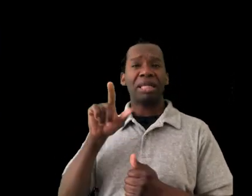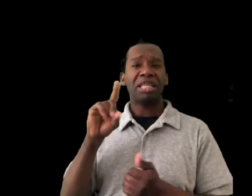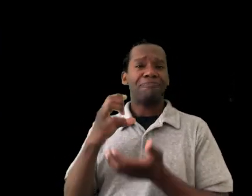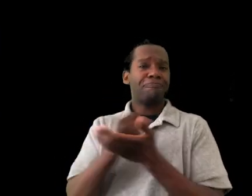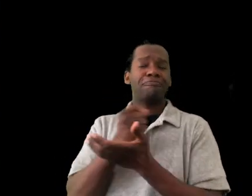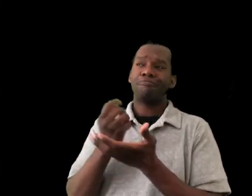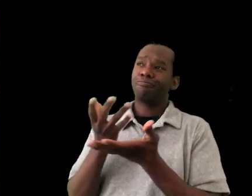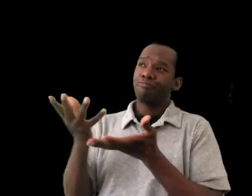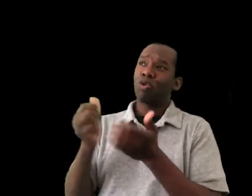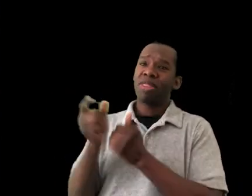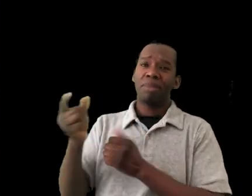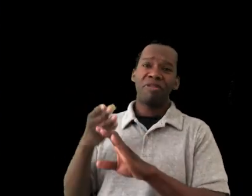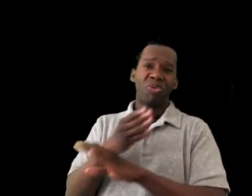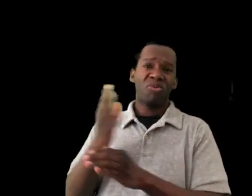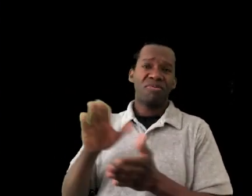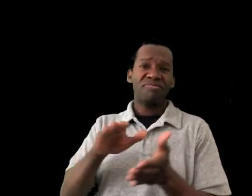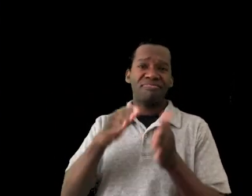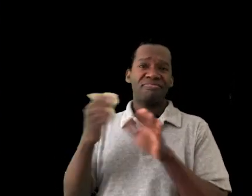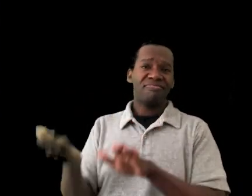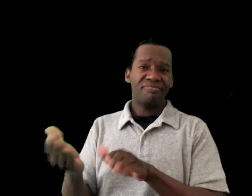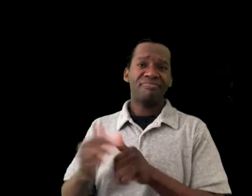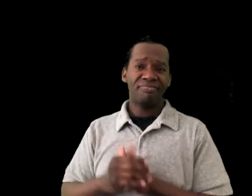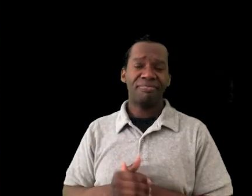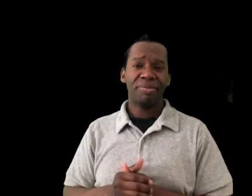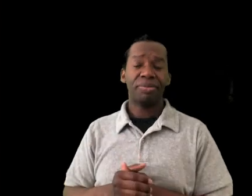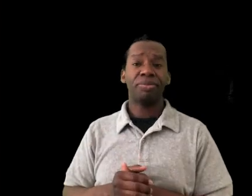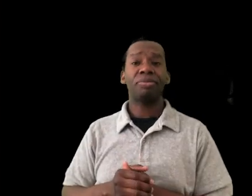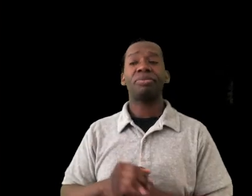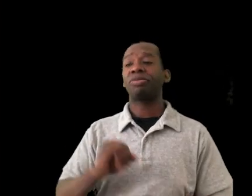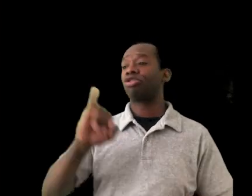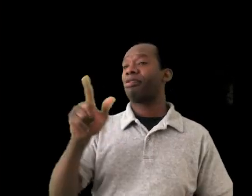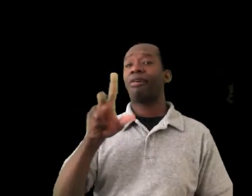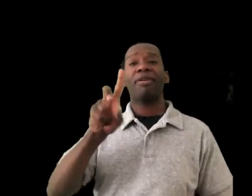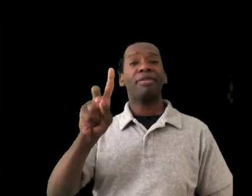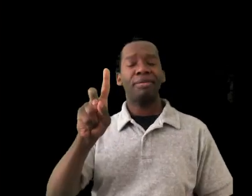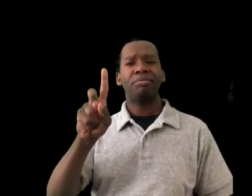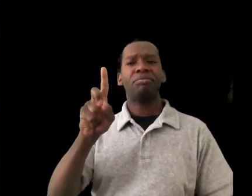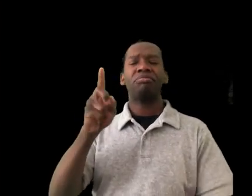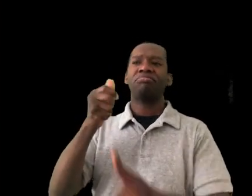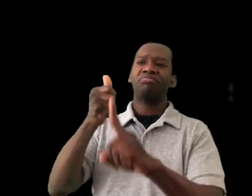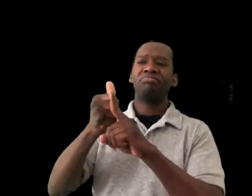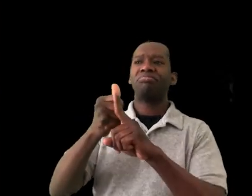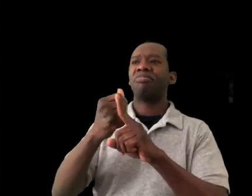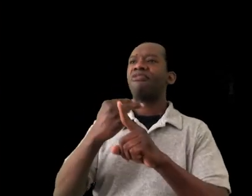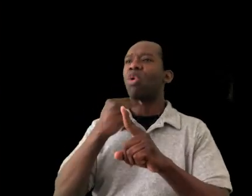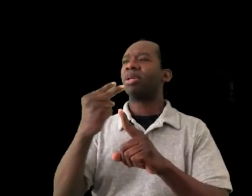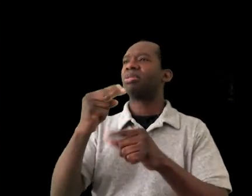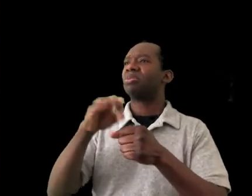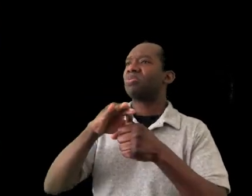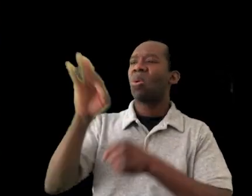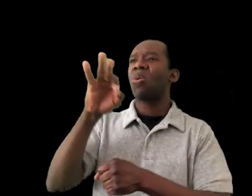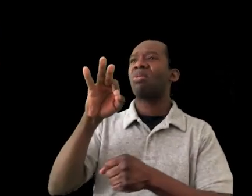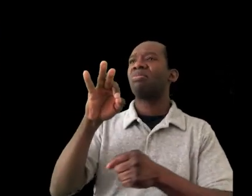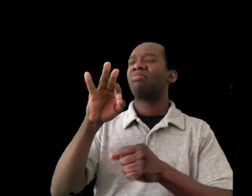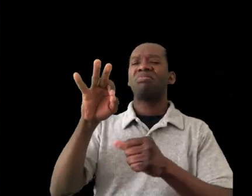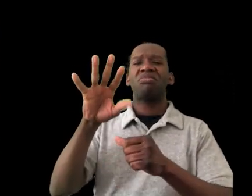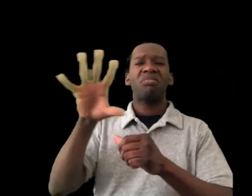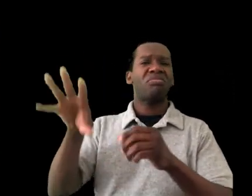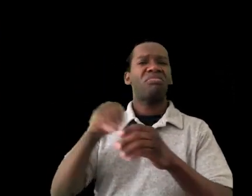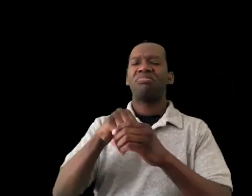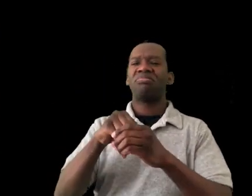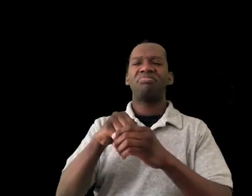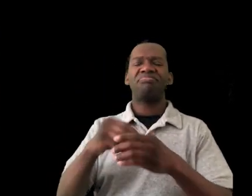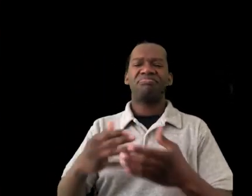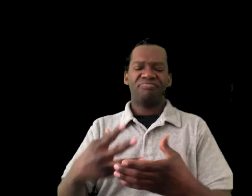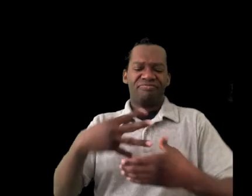to even be mentioned in the same sentence as that man. I love him, I miss him, I had the pleasure of seeing him before he left us, and